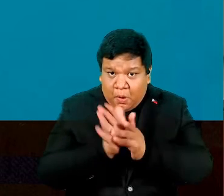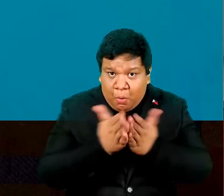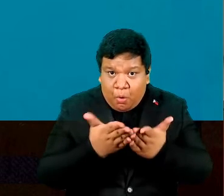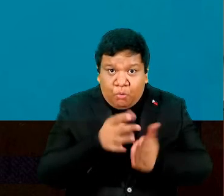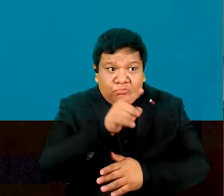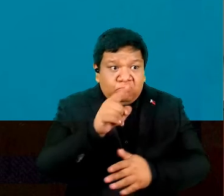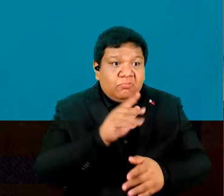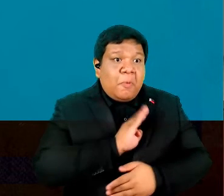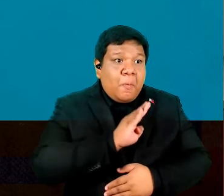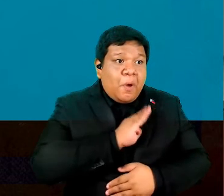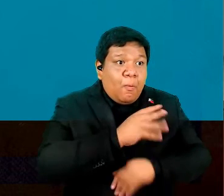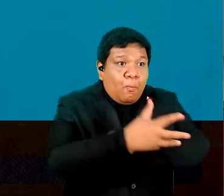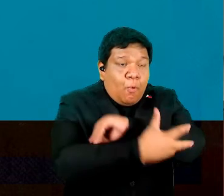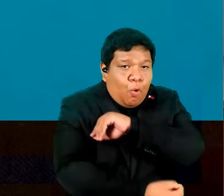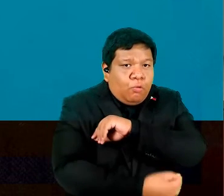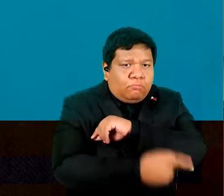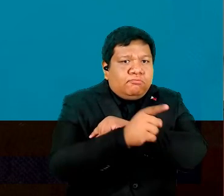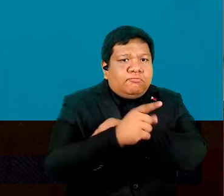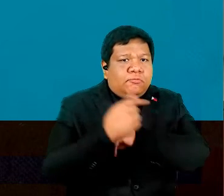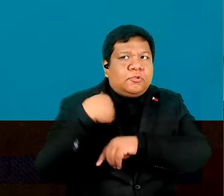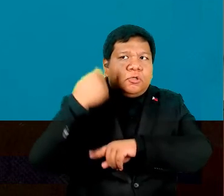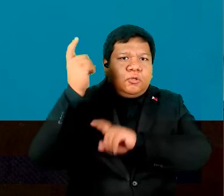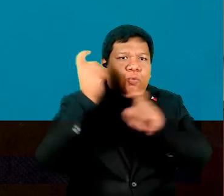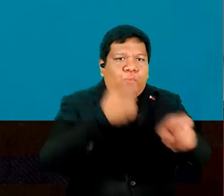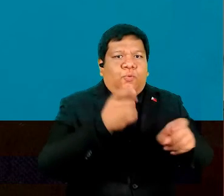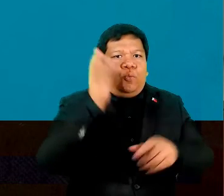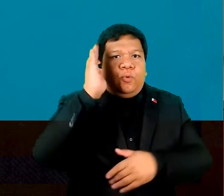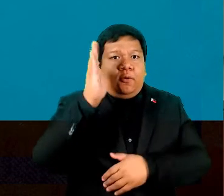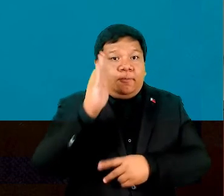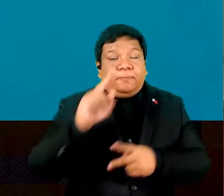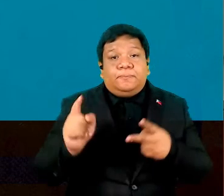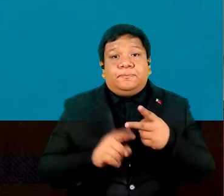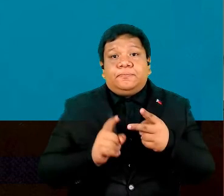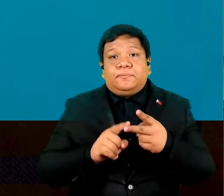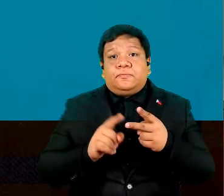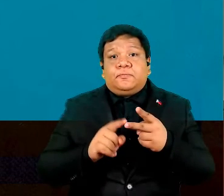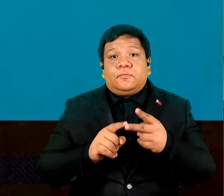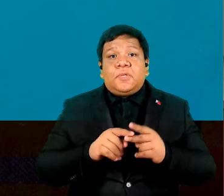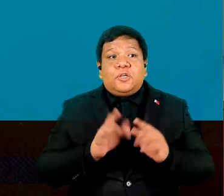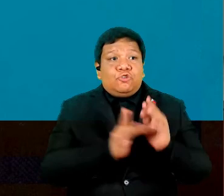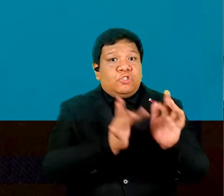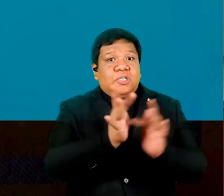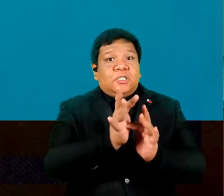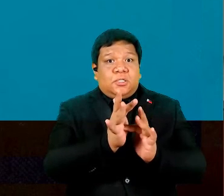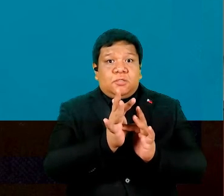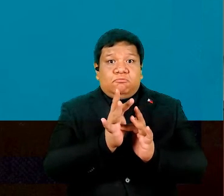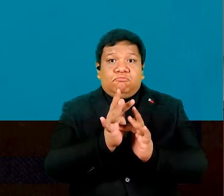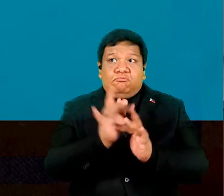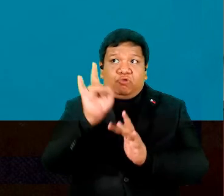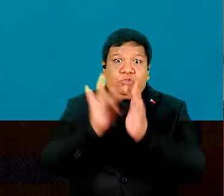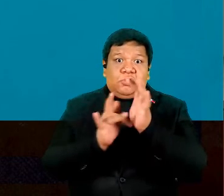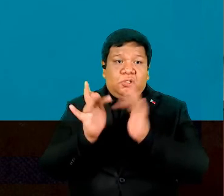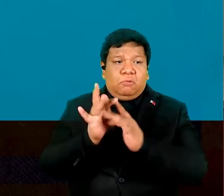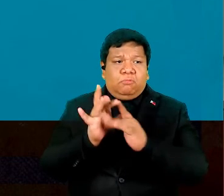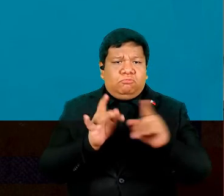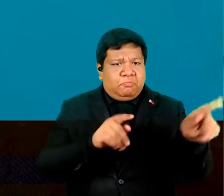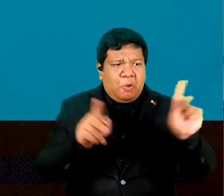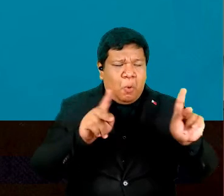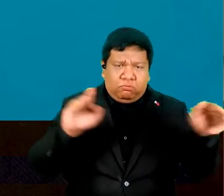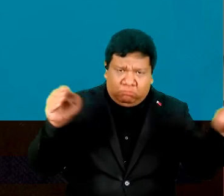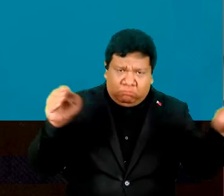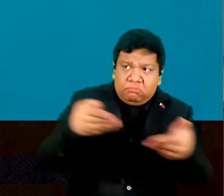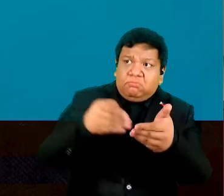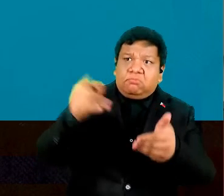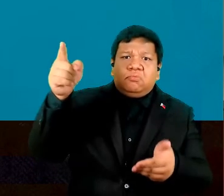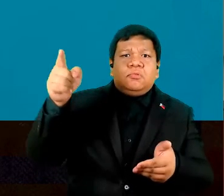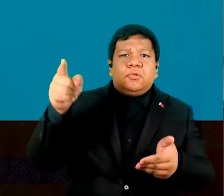will reward them for what they have done. Number two, introduce Christ to others. Jesus looks at the human soul